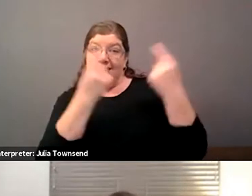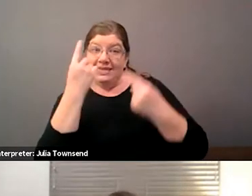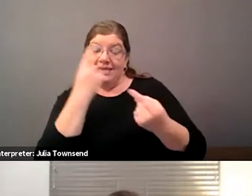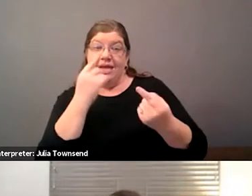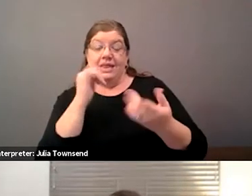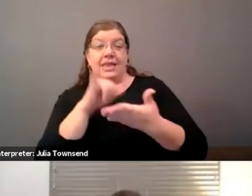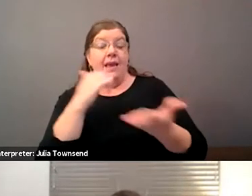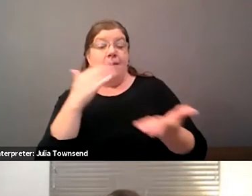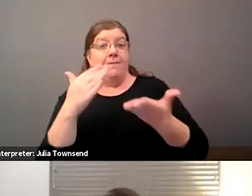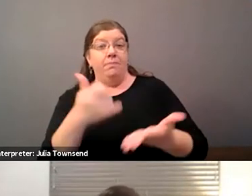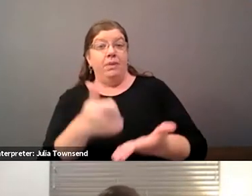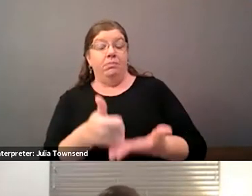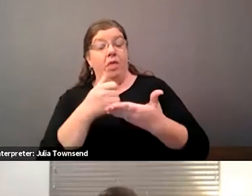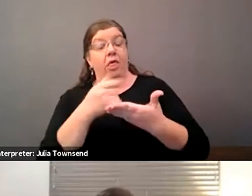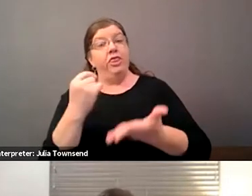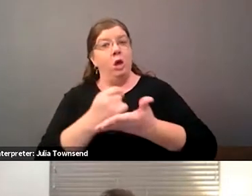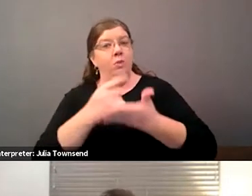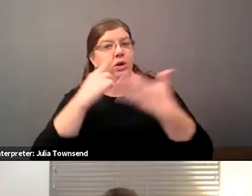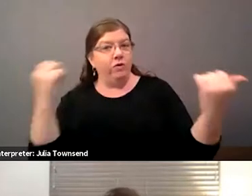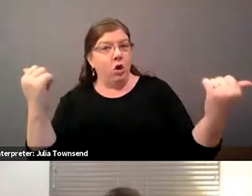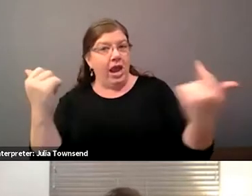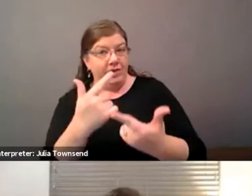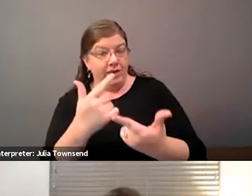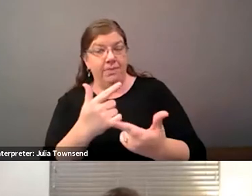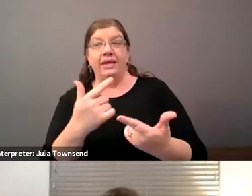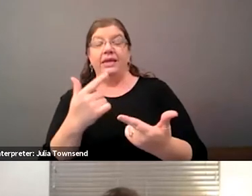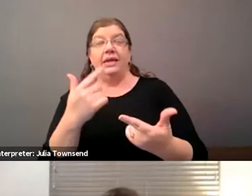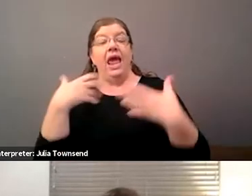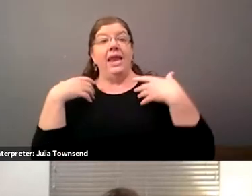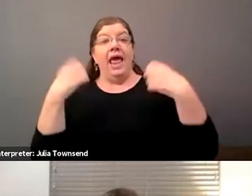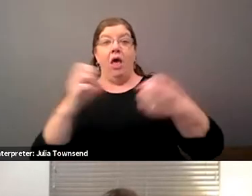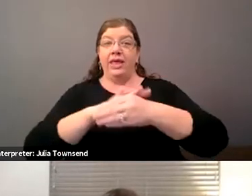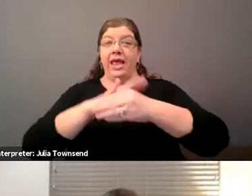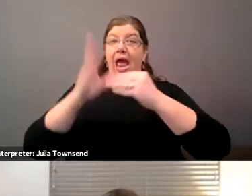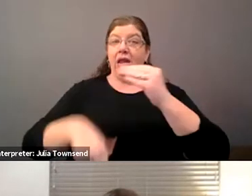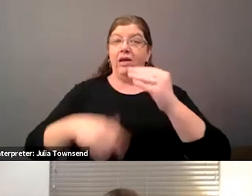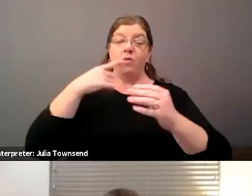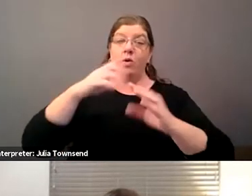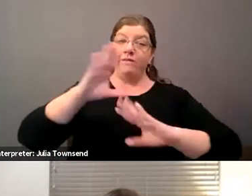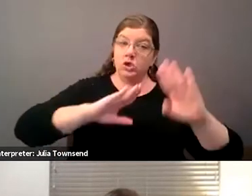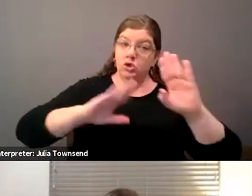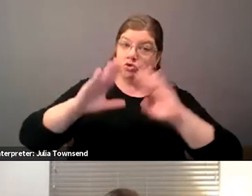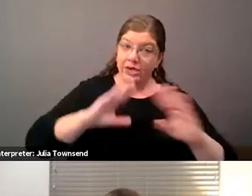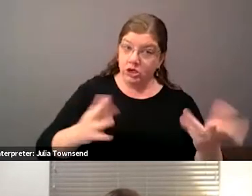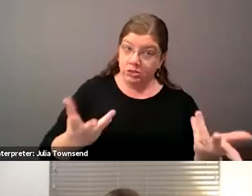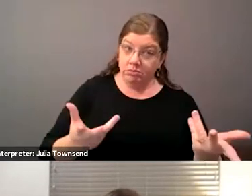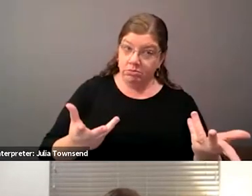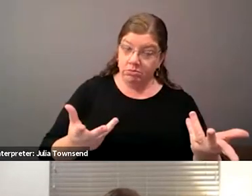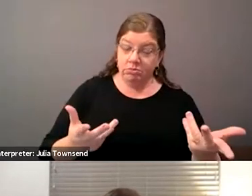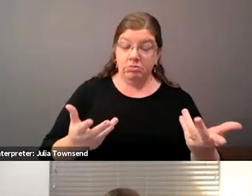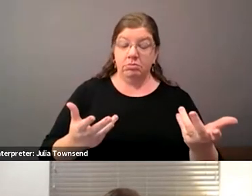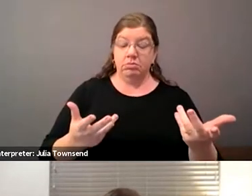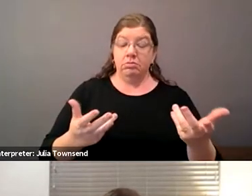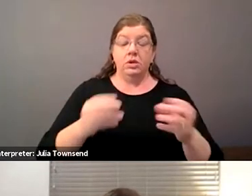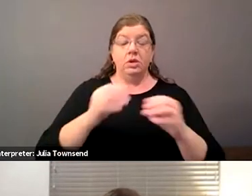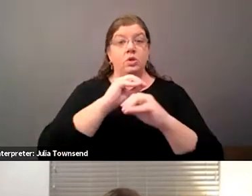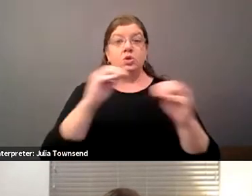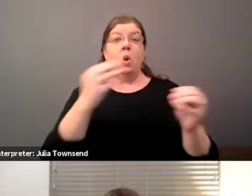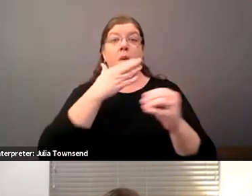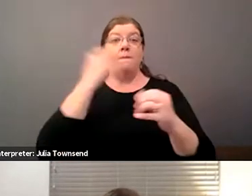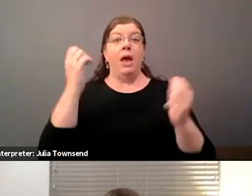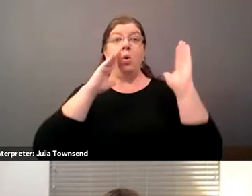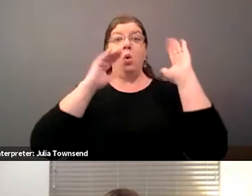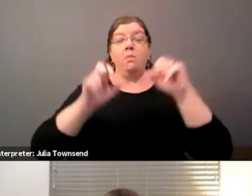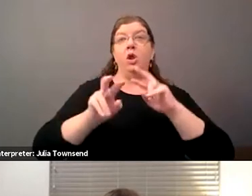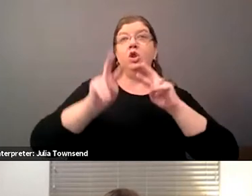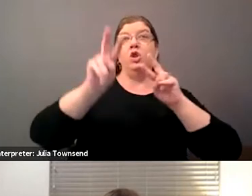therapeutic for everyone involved and a healthy outlet for our extreme frustration what greater hope is there than to look forward and